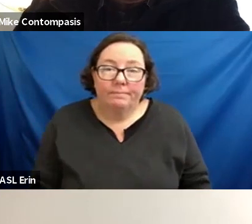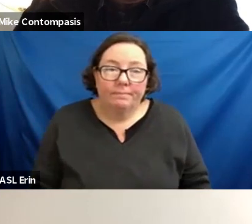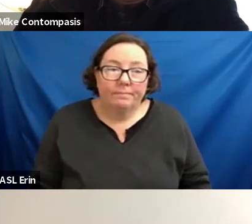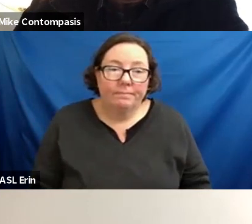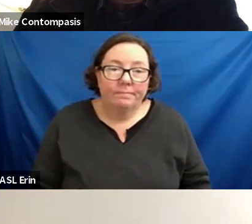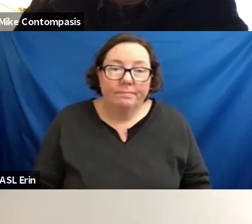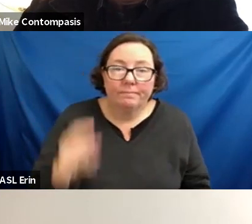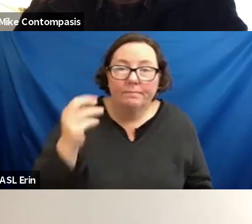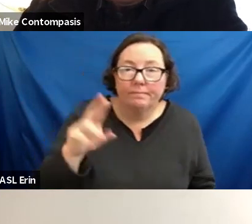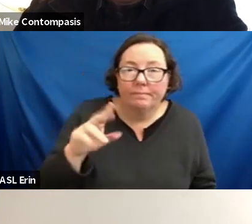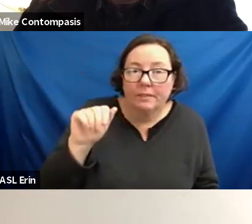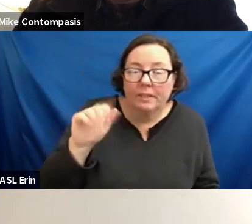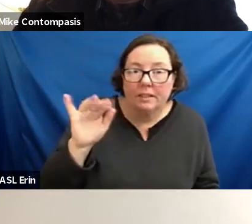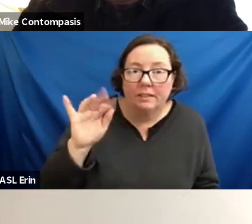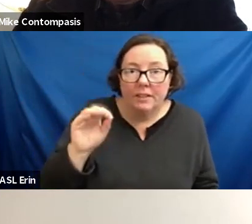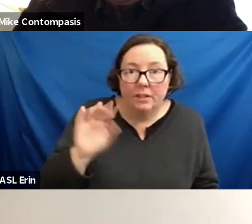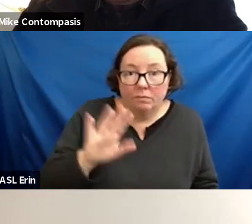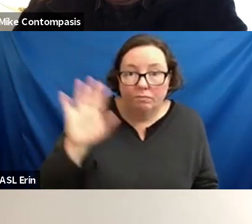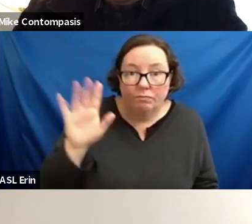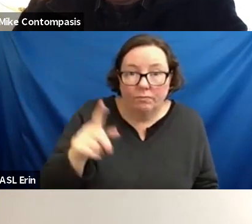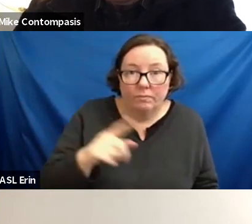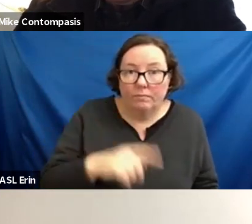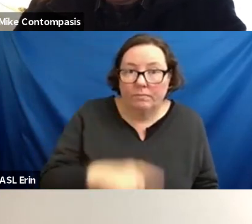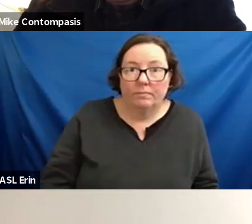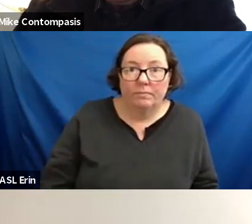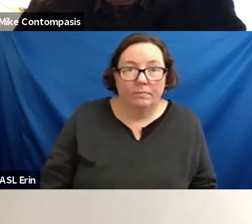Mr. Acevedo, I believe you had your hand up.